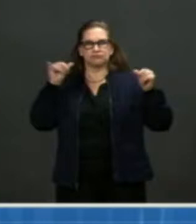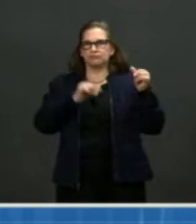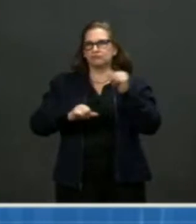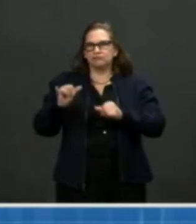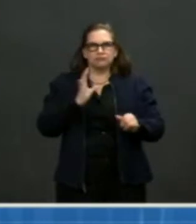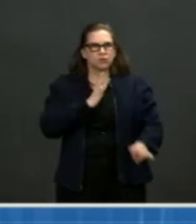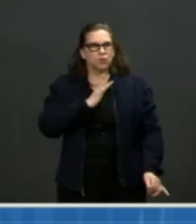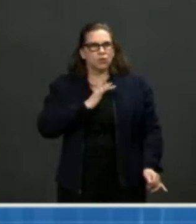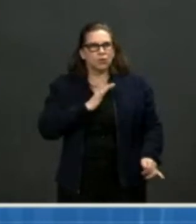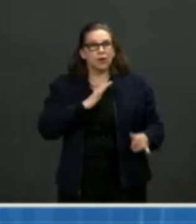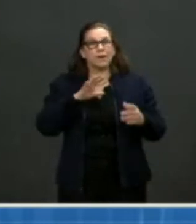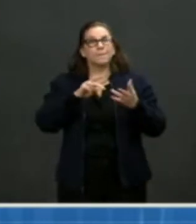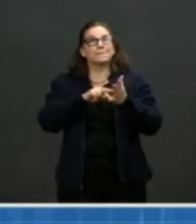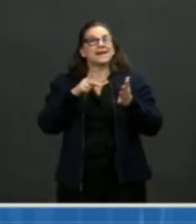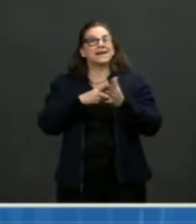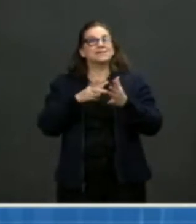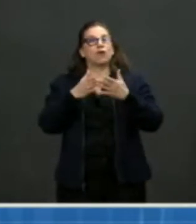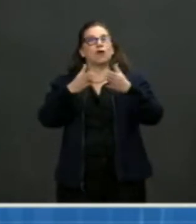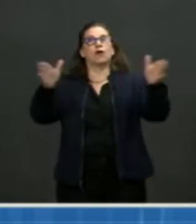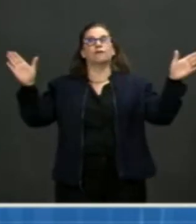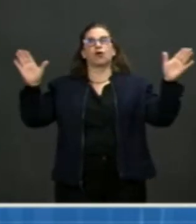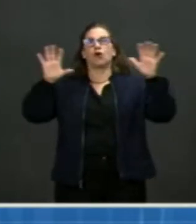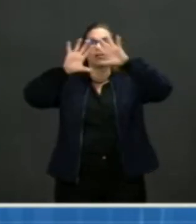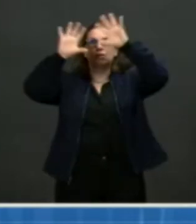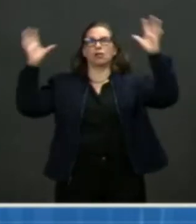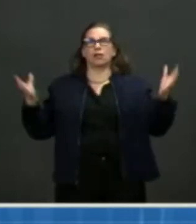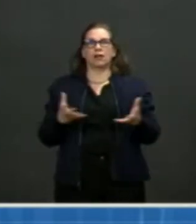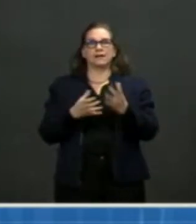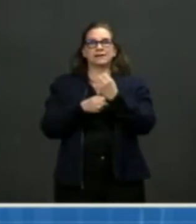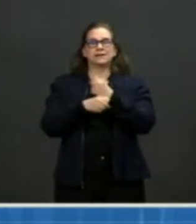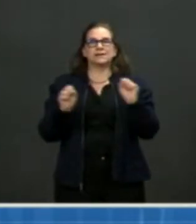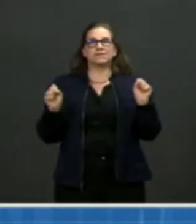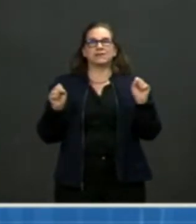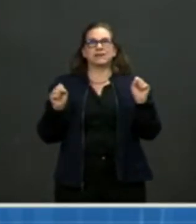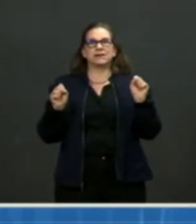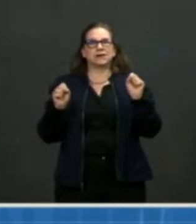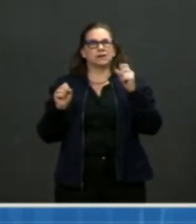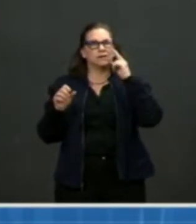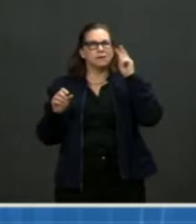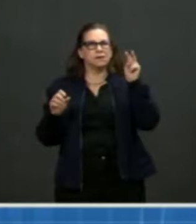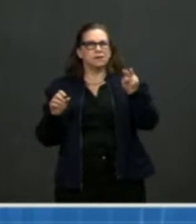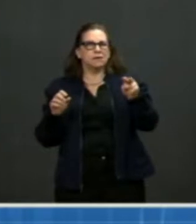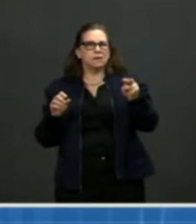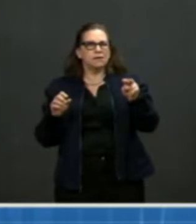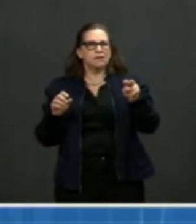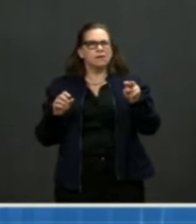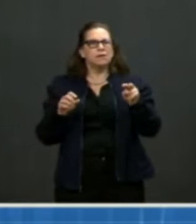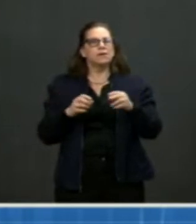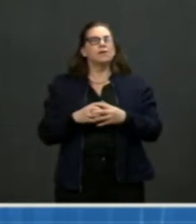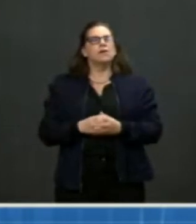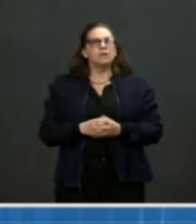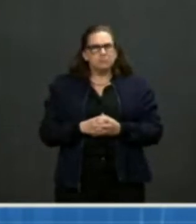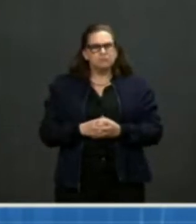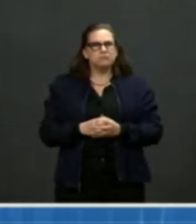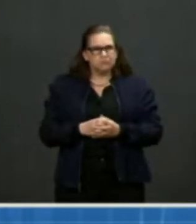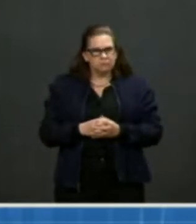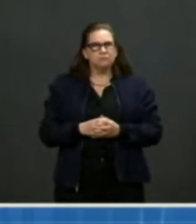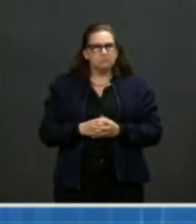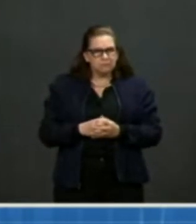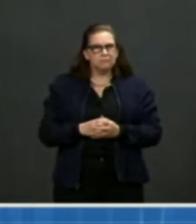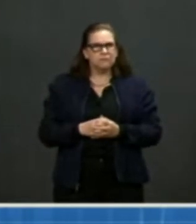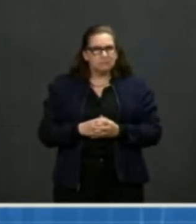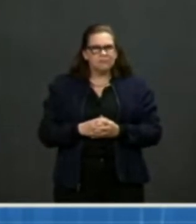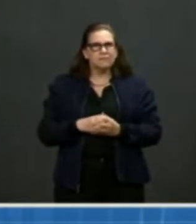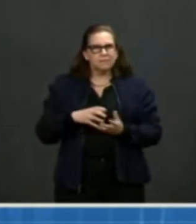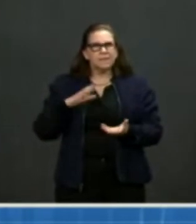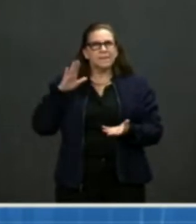The vaccine was well tolerated, and the Data and Safety Monitoring Board identified no specific safety